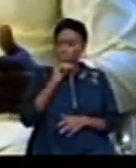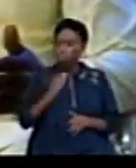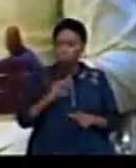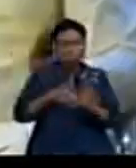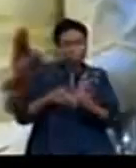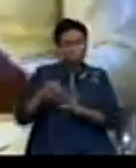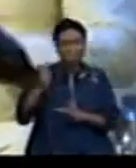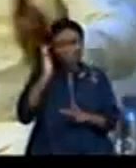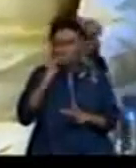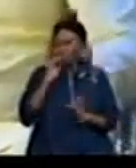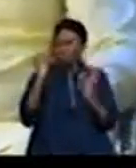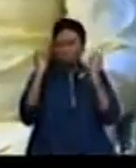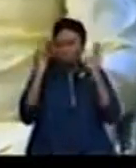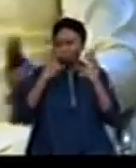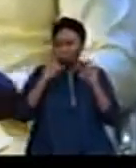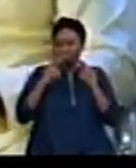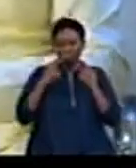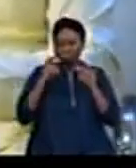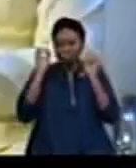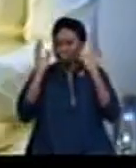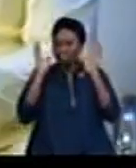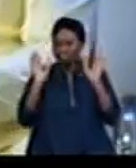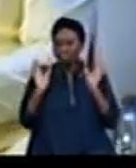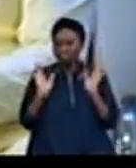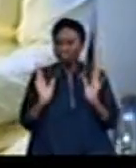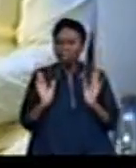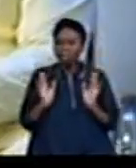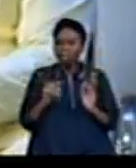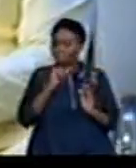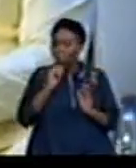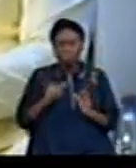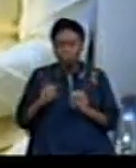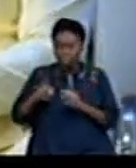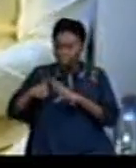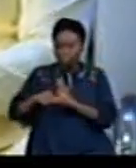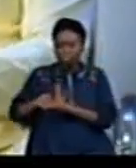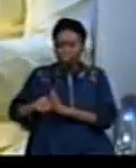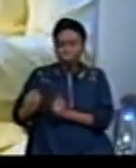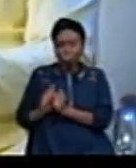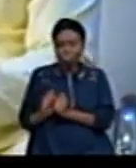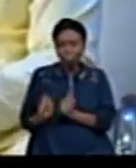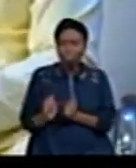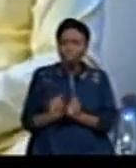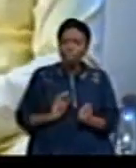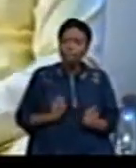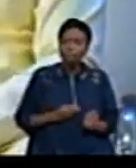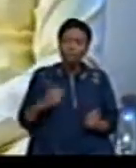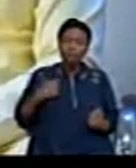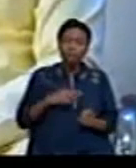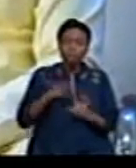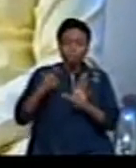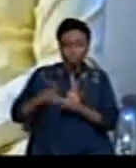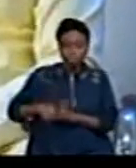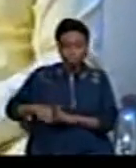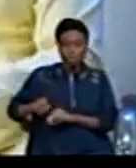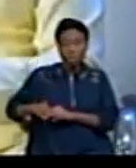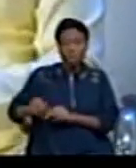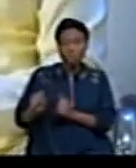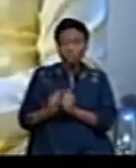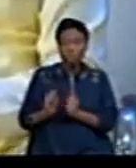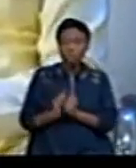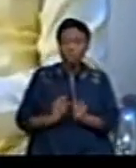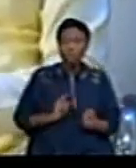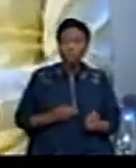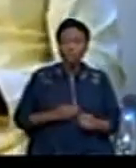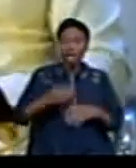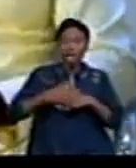so rough that he should separate him, but we said, no, let him sit together with us. And then he sat down together with us. After the